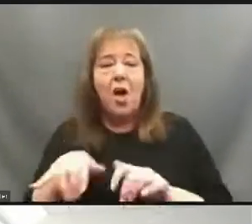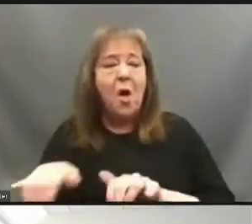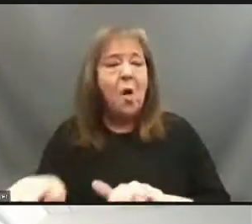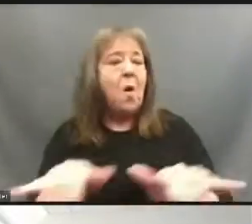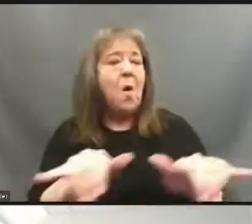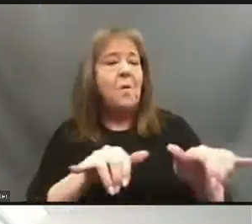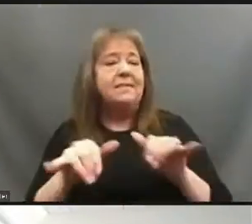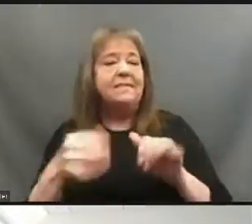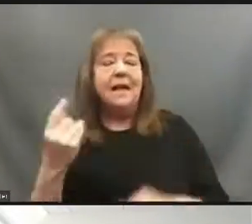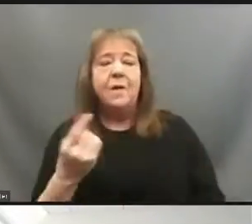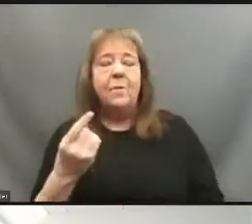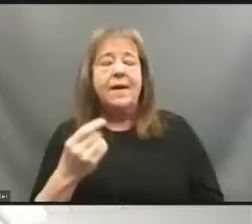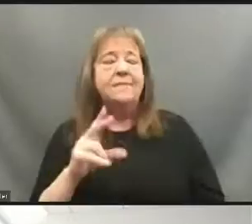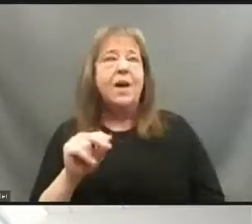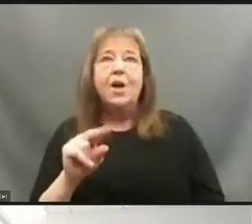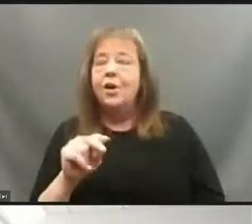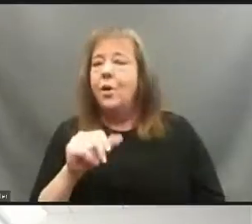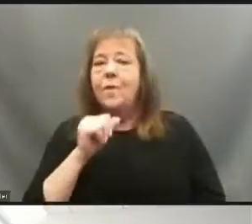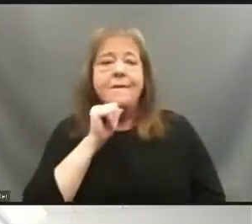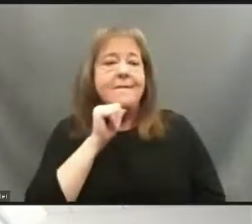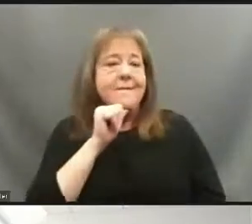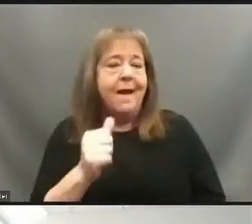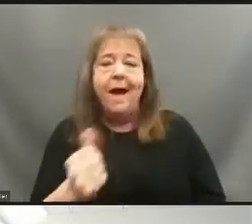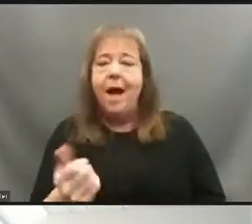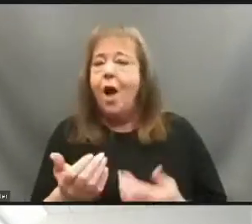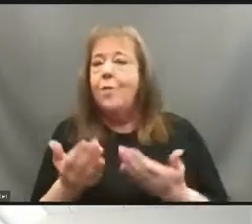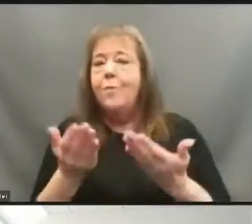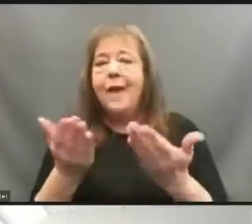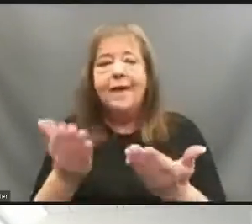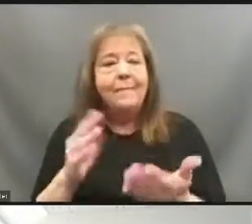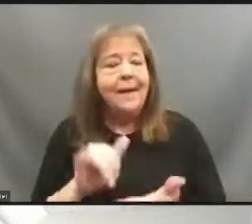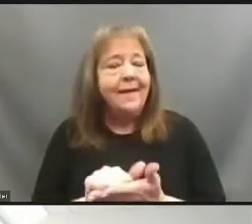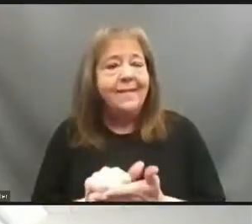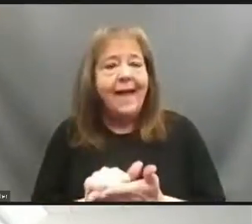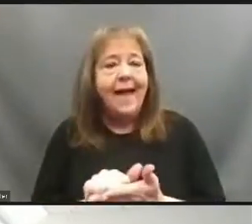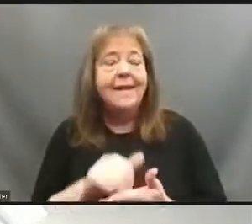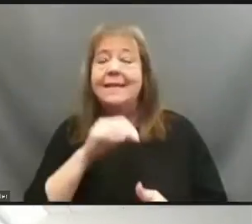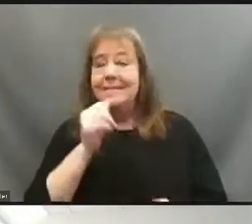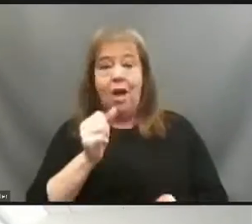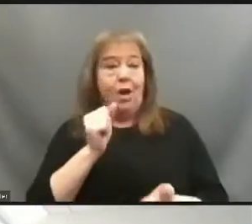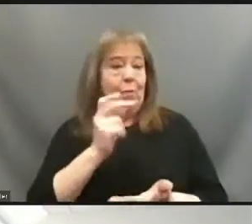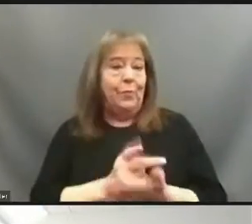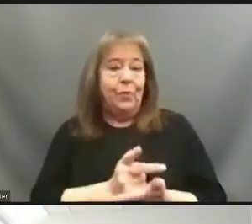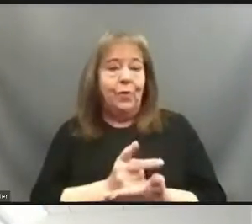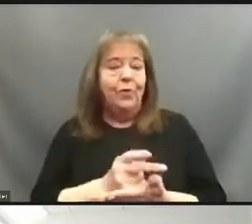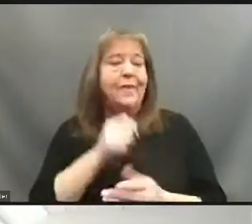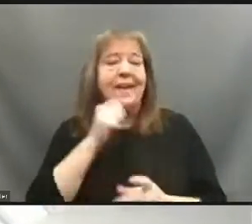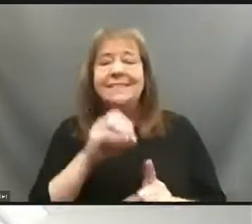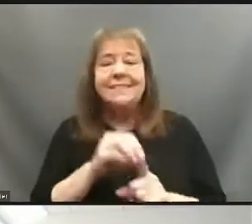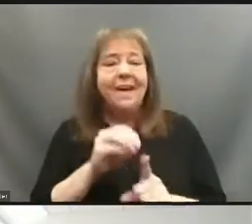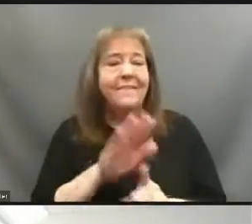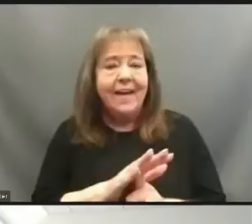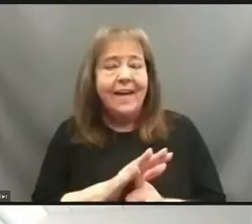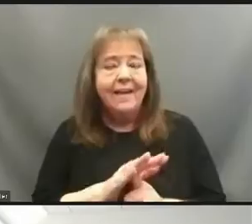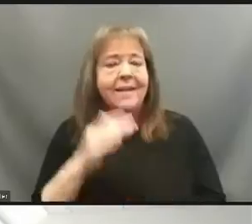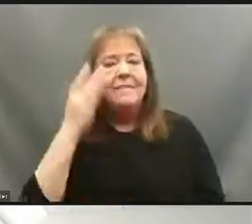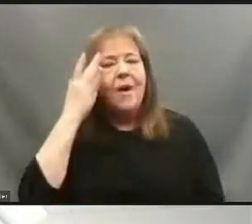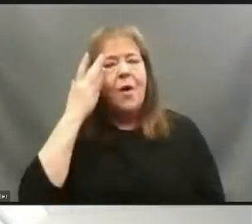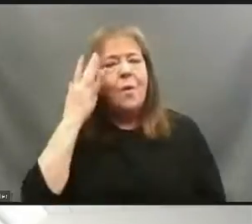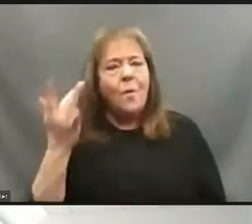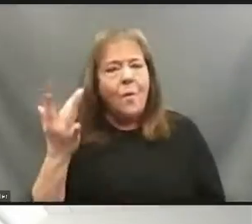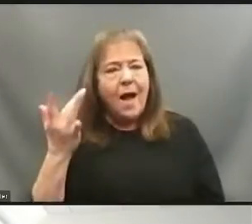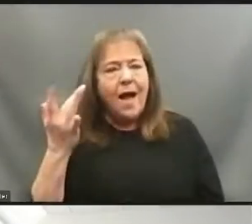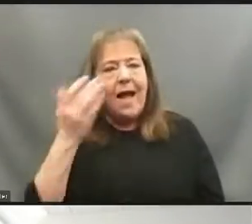that it is not a recommended or approved therapy for COVID-19. And the reason behind that is because the data to support